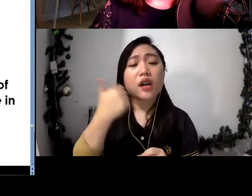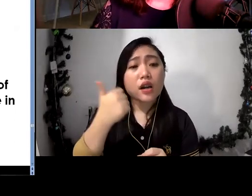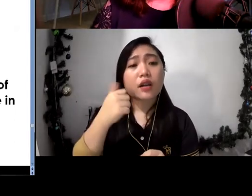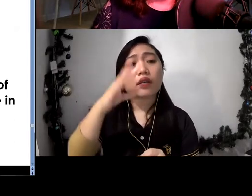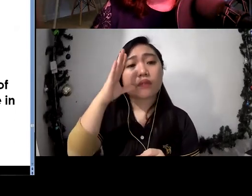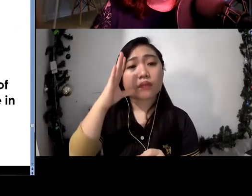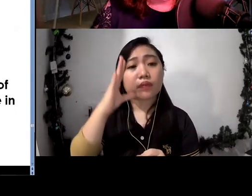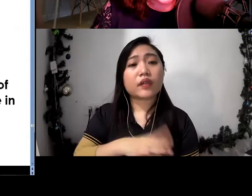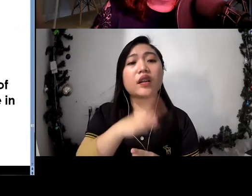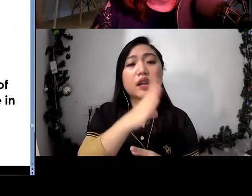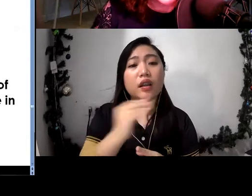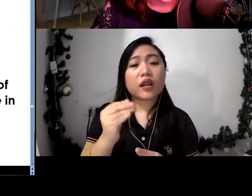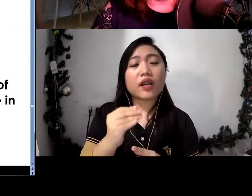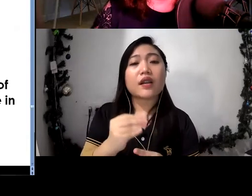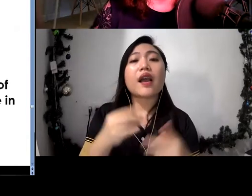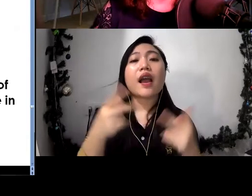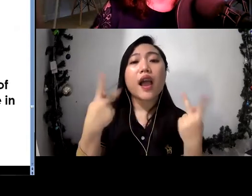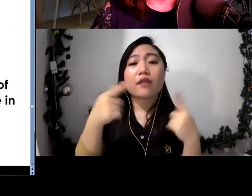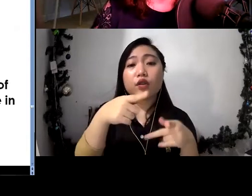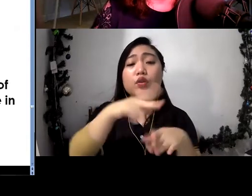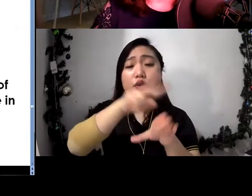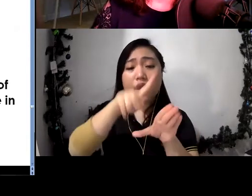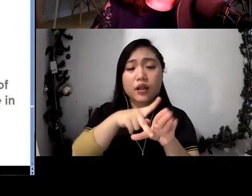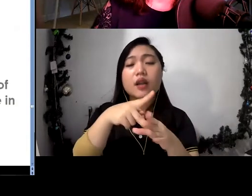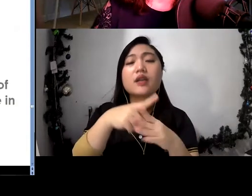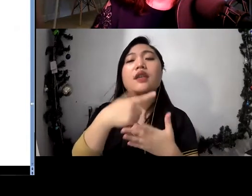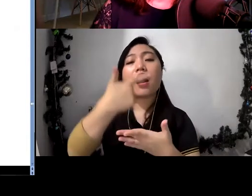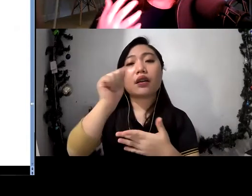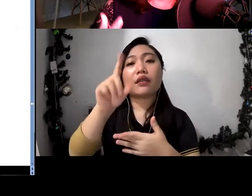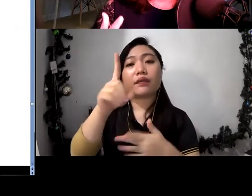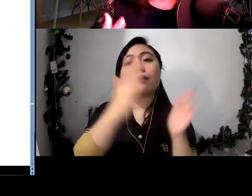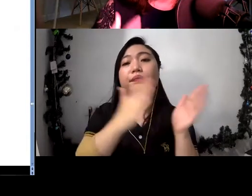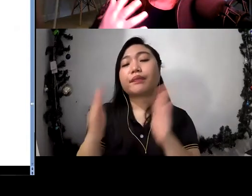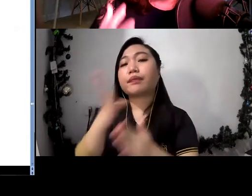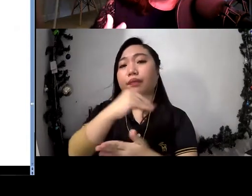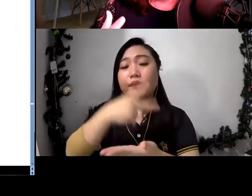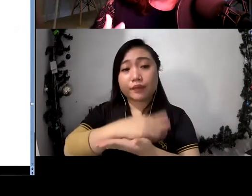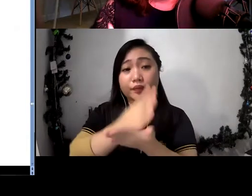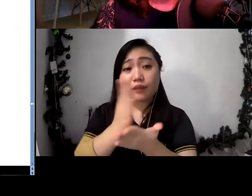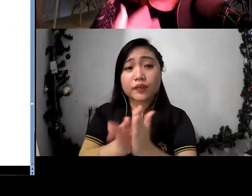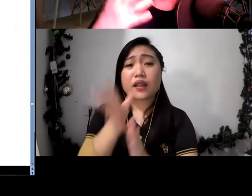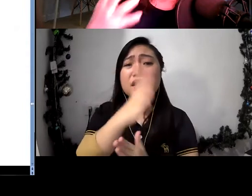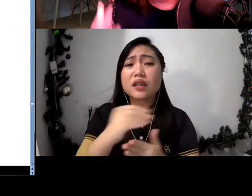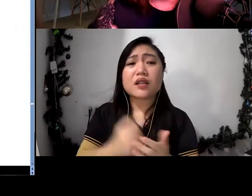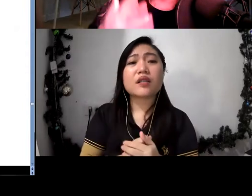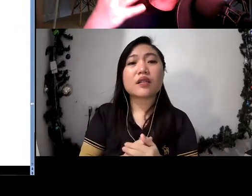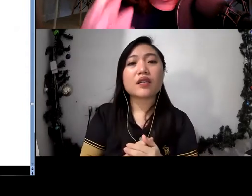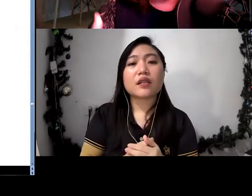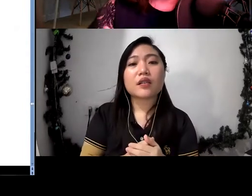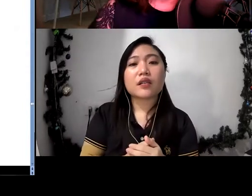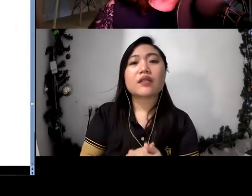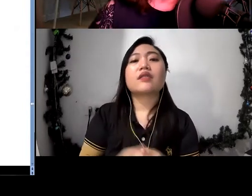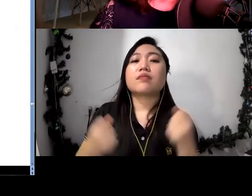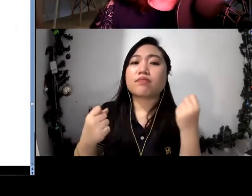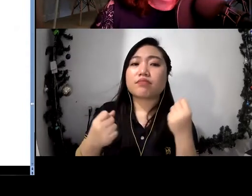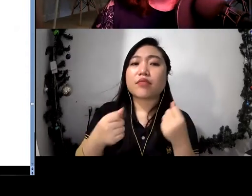So participate in your God plan and budget. And at the same time, ensure na yung ginagawa natin is really a form of advocacy